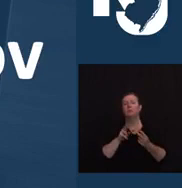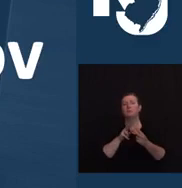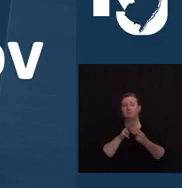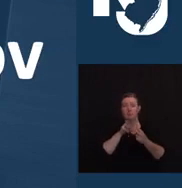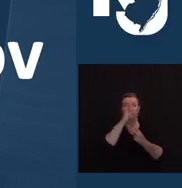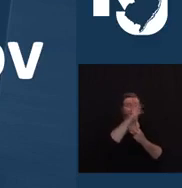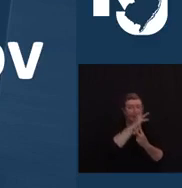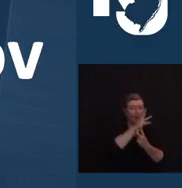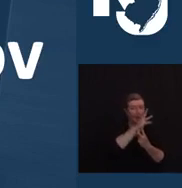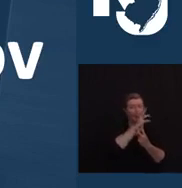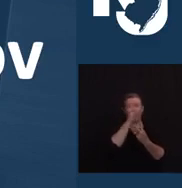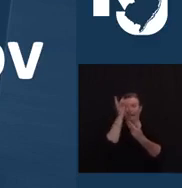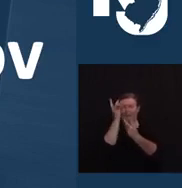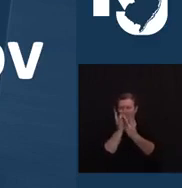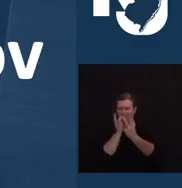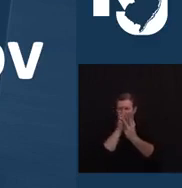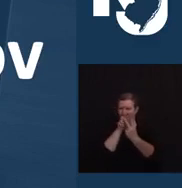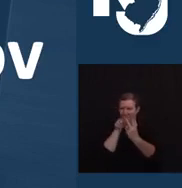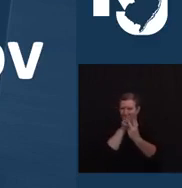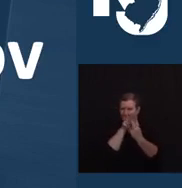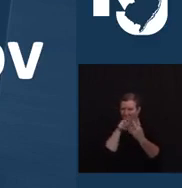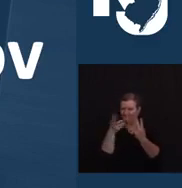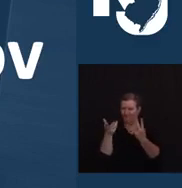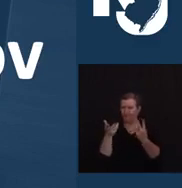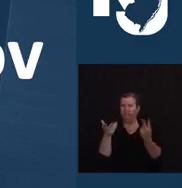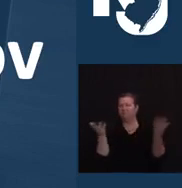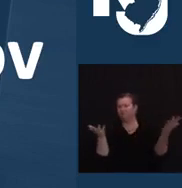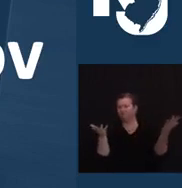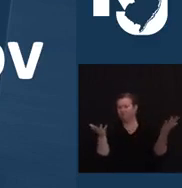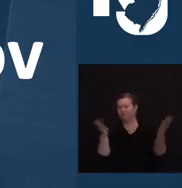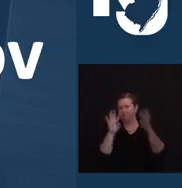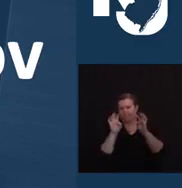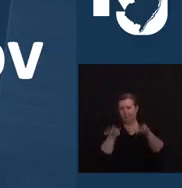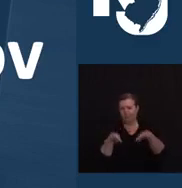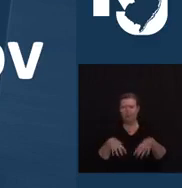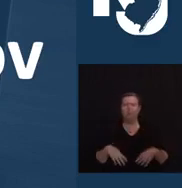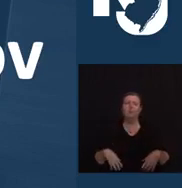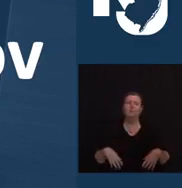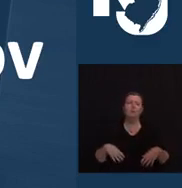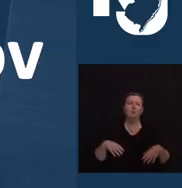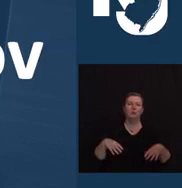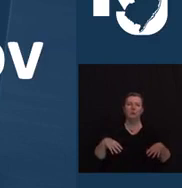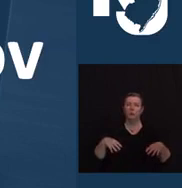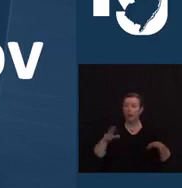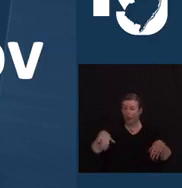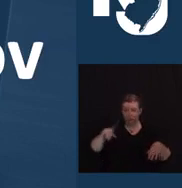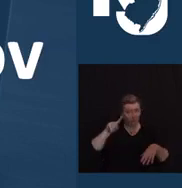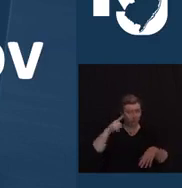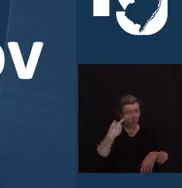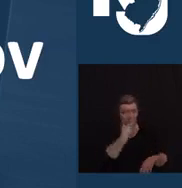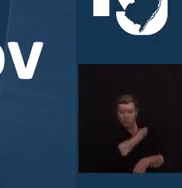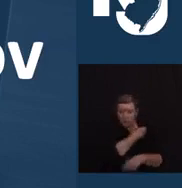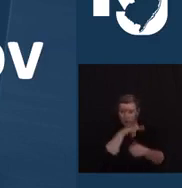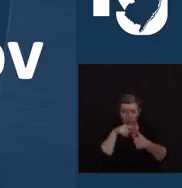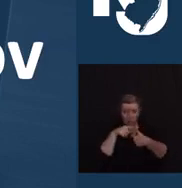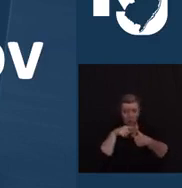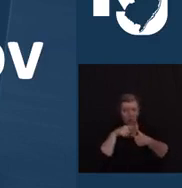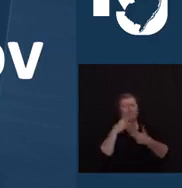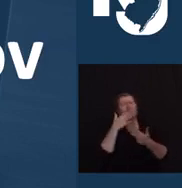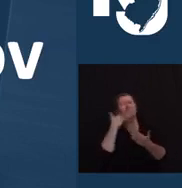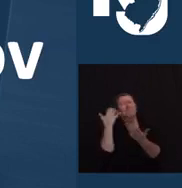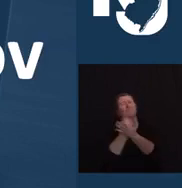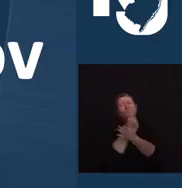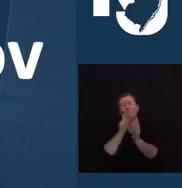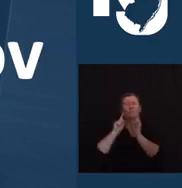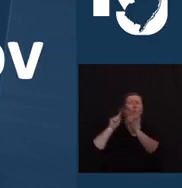their initial round of vaccinations. But if you have yet to get your first shot, now is the time to do it, because the demand is only going to pick